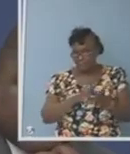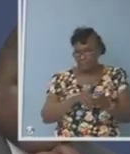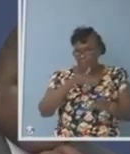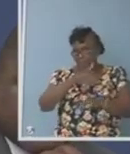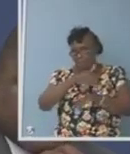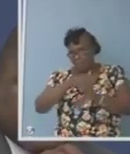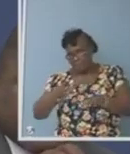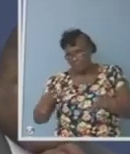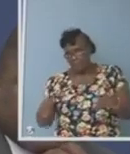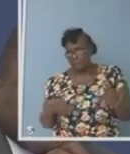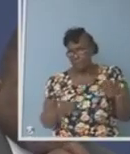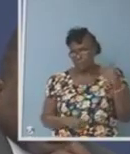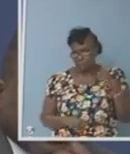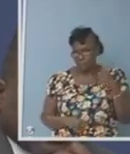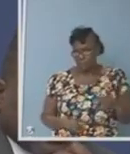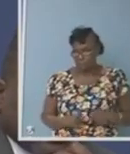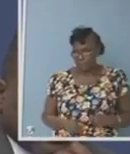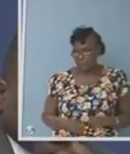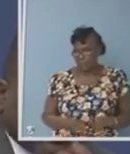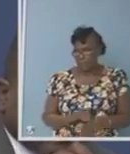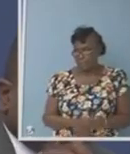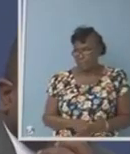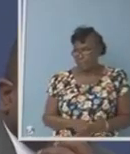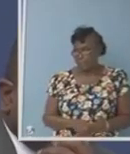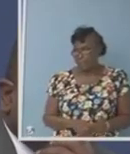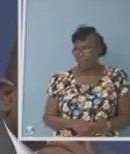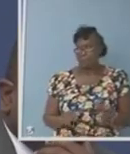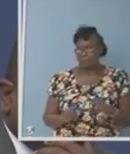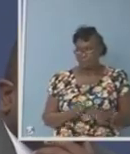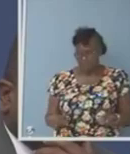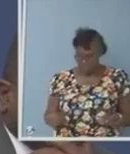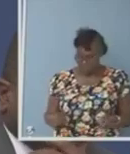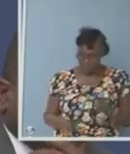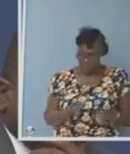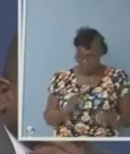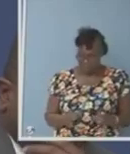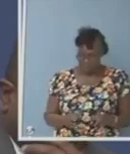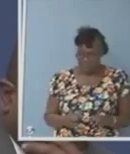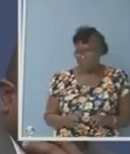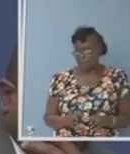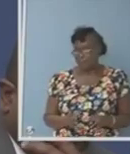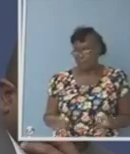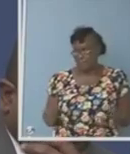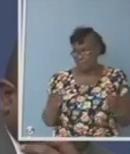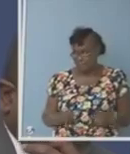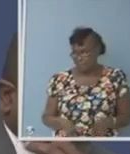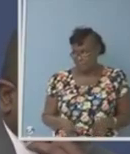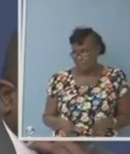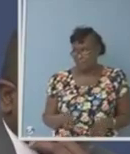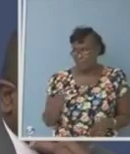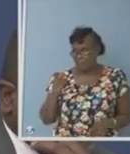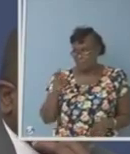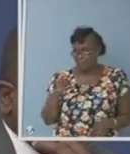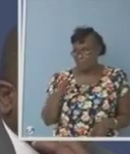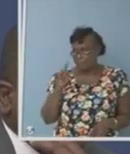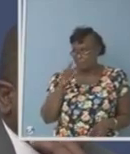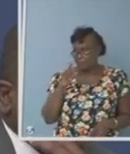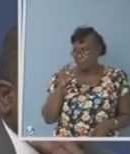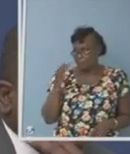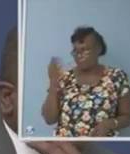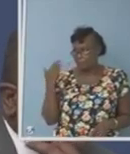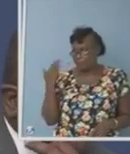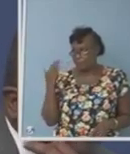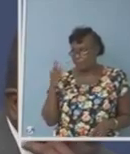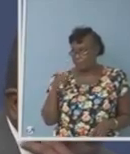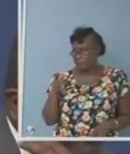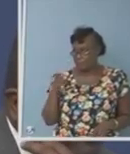to Trinidad rather. But in the event that it does occur, which is about 15%, then we have